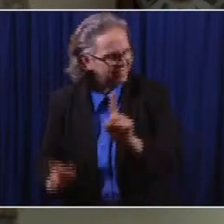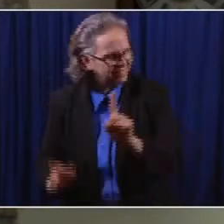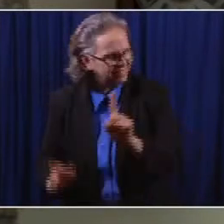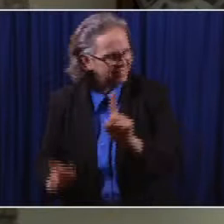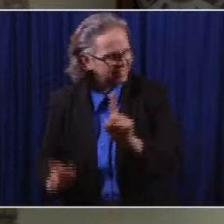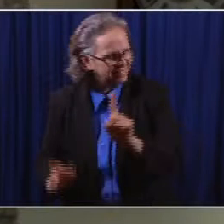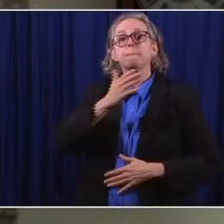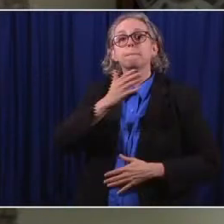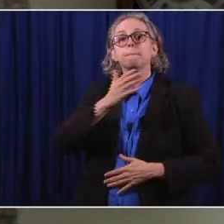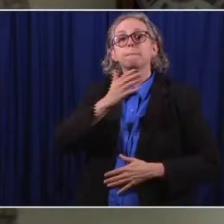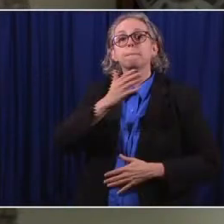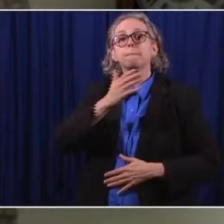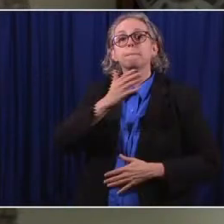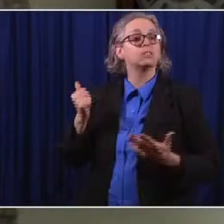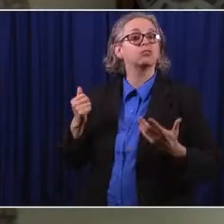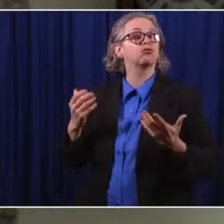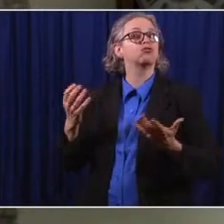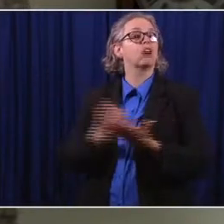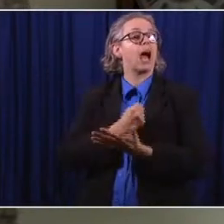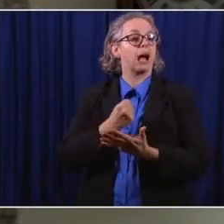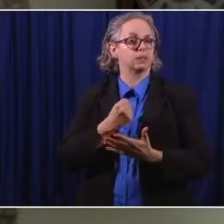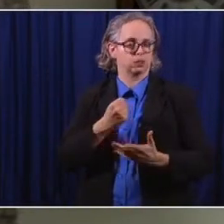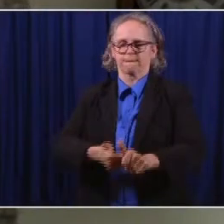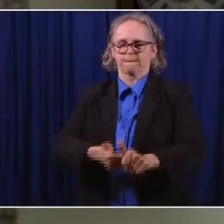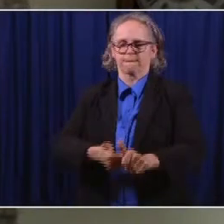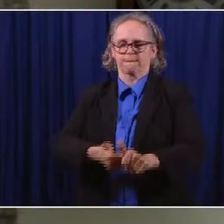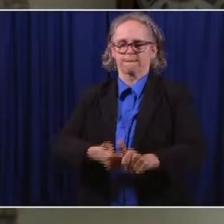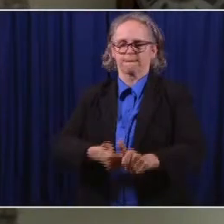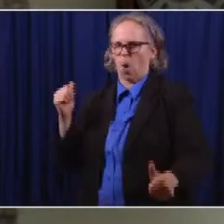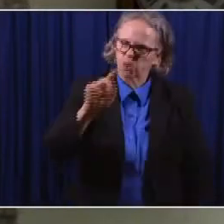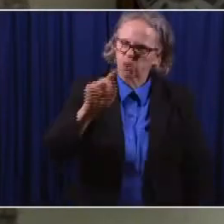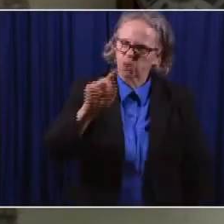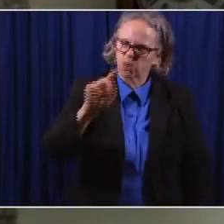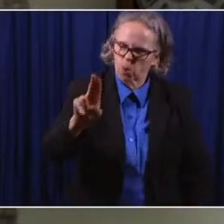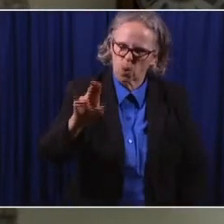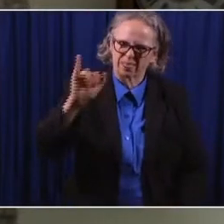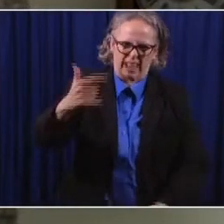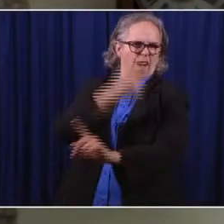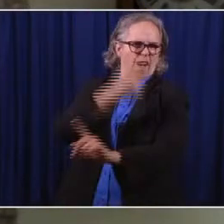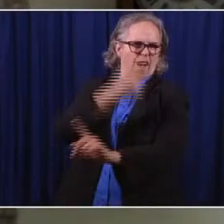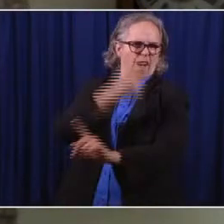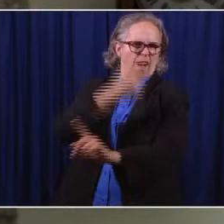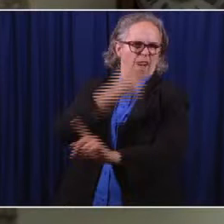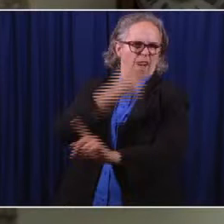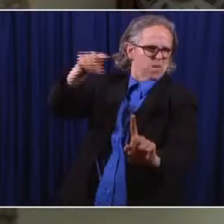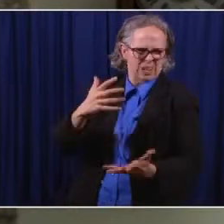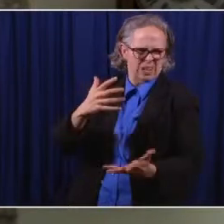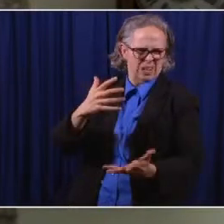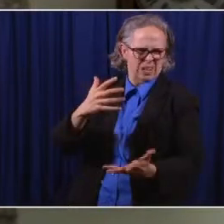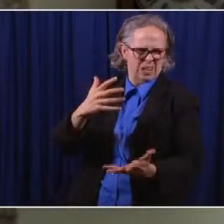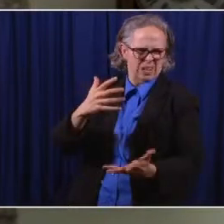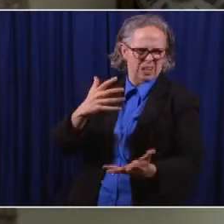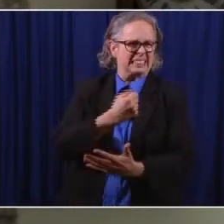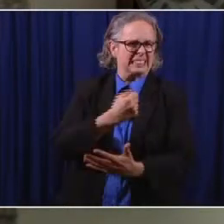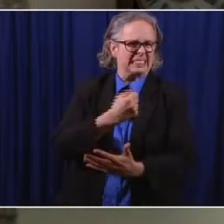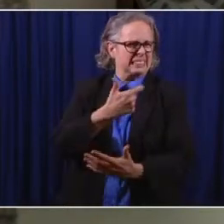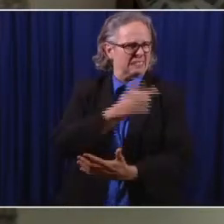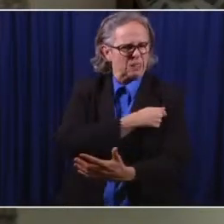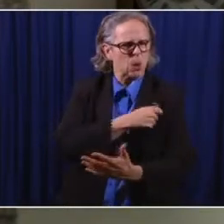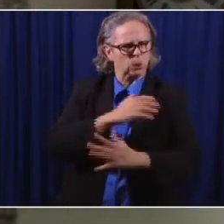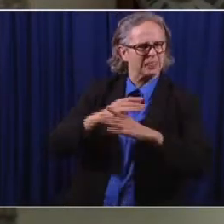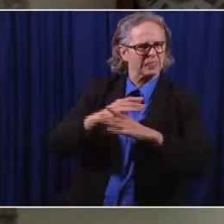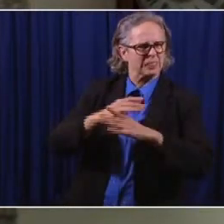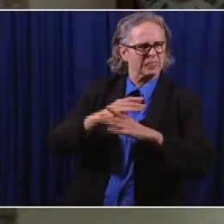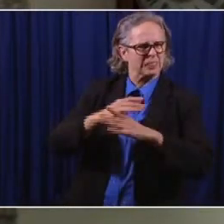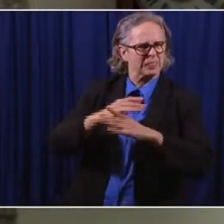to the flu. So we encourage people to do that as possible. In some of the, my understanding